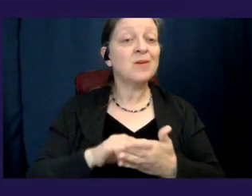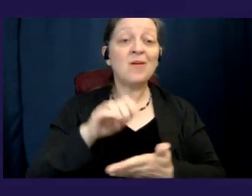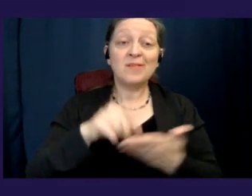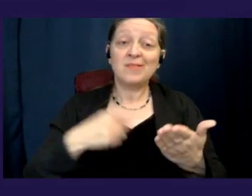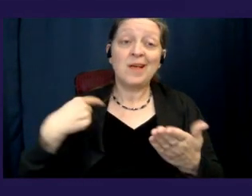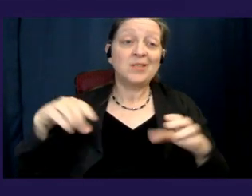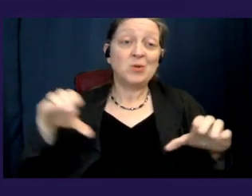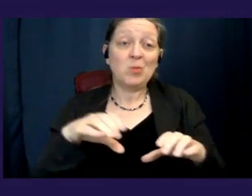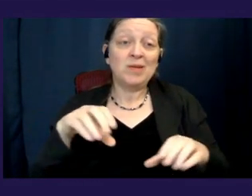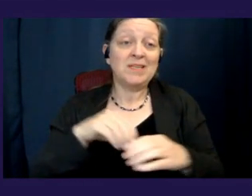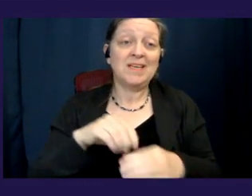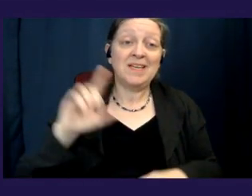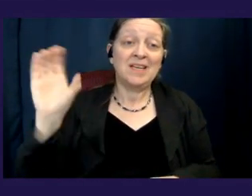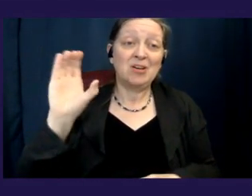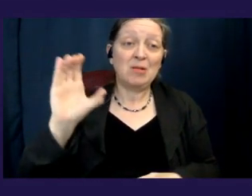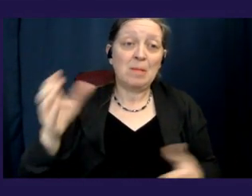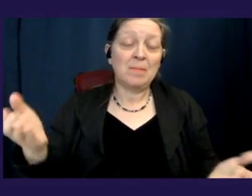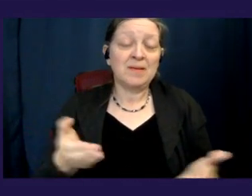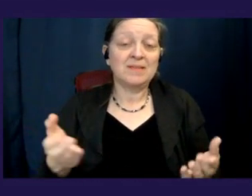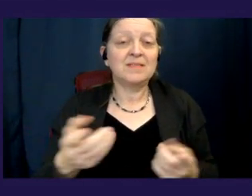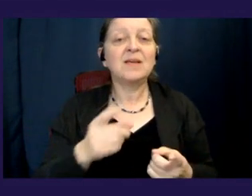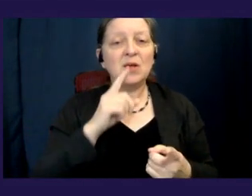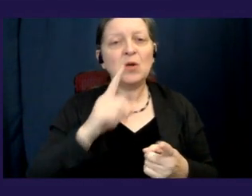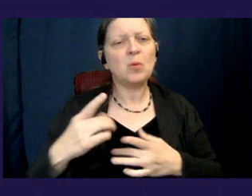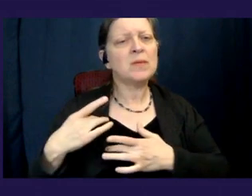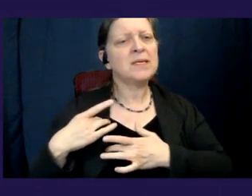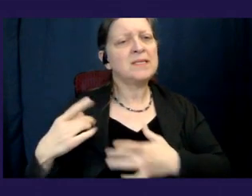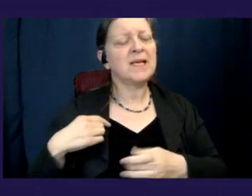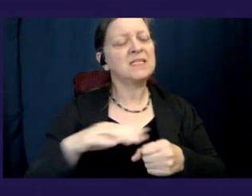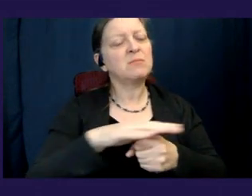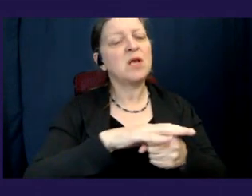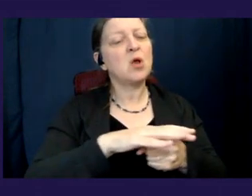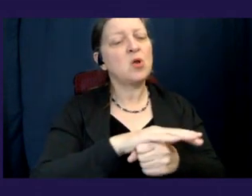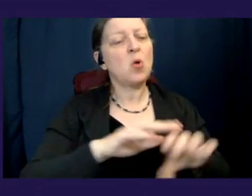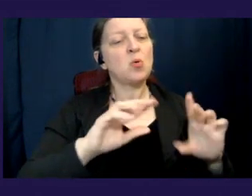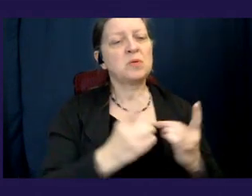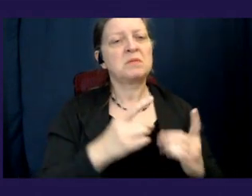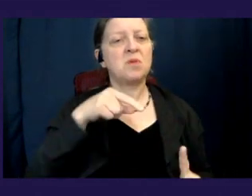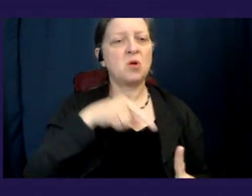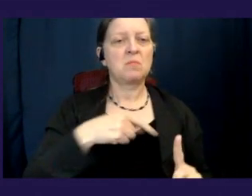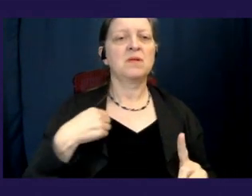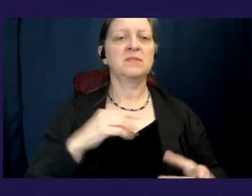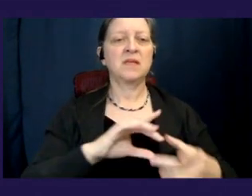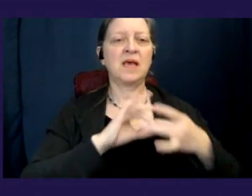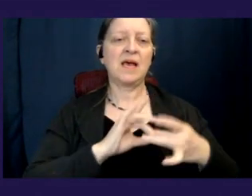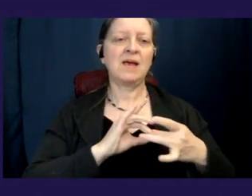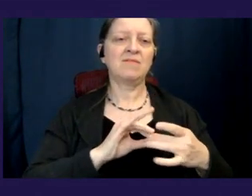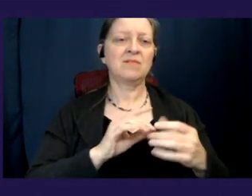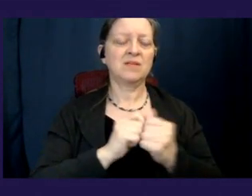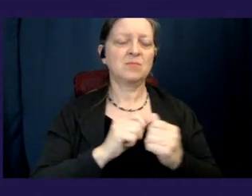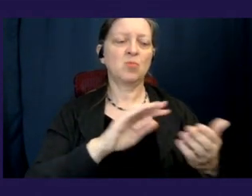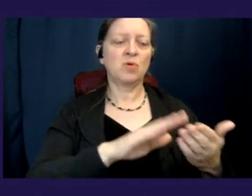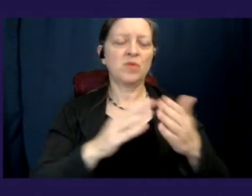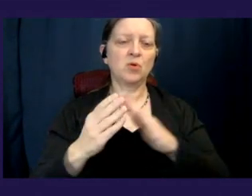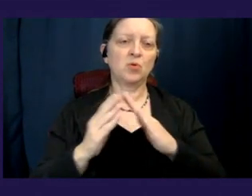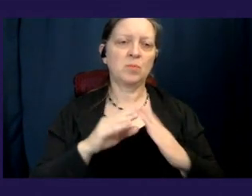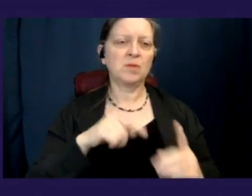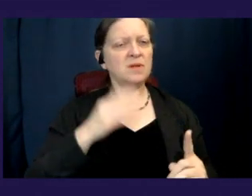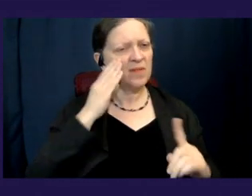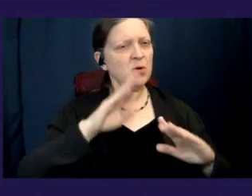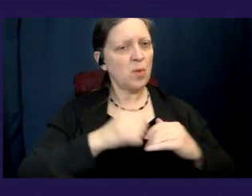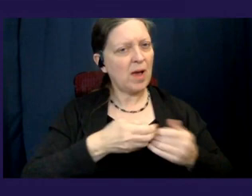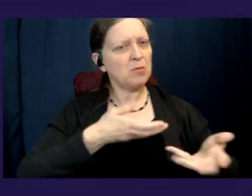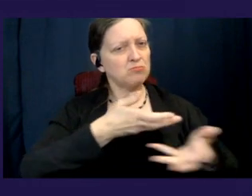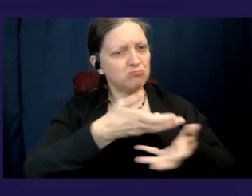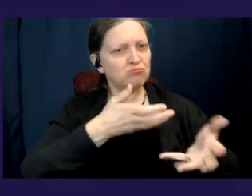departments or the state, but usually it's the locals who have that relationship with the community and really know how to engage them and have to make sure